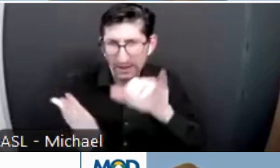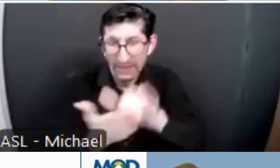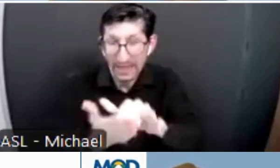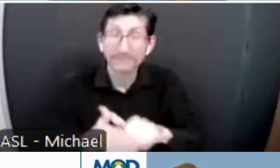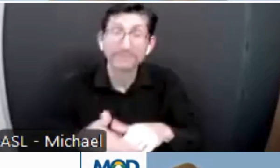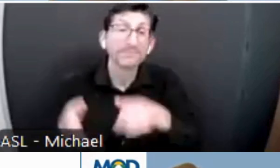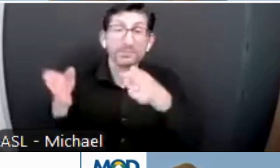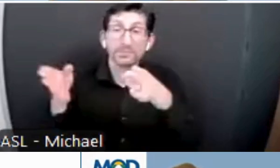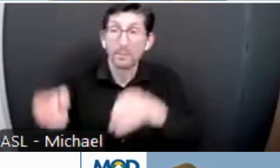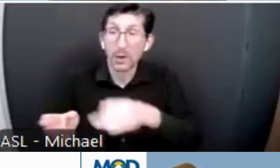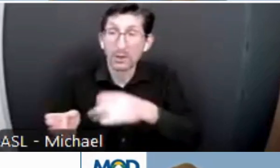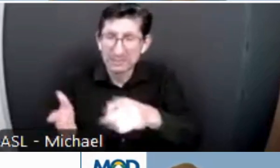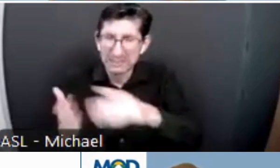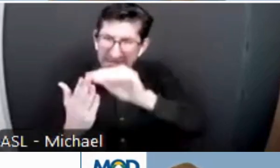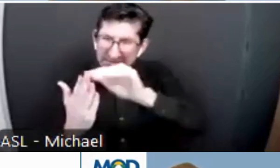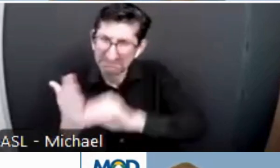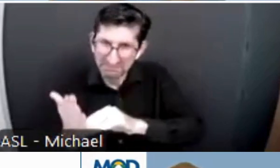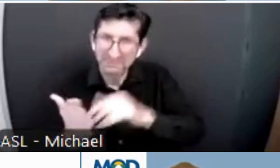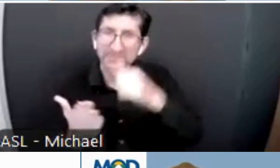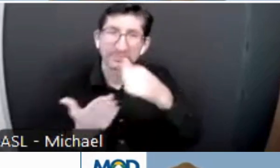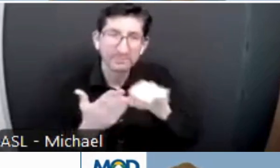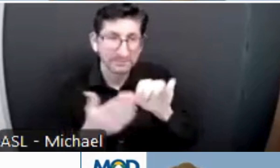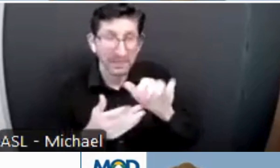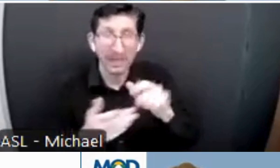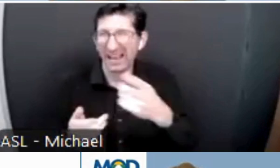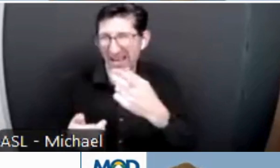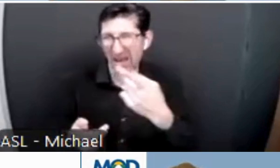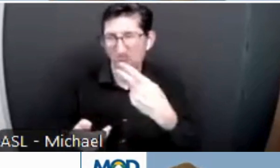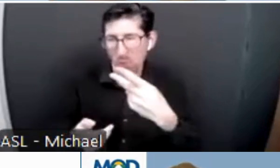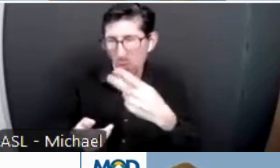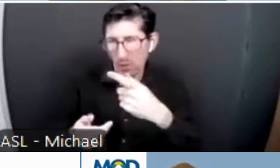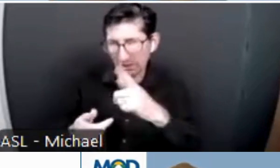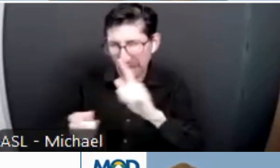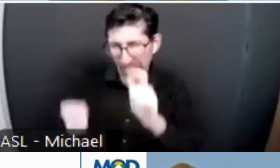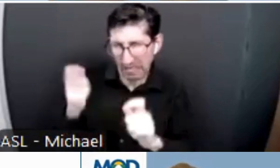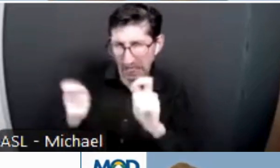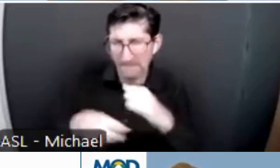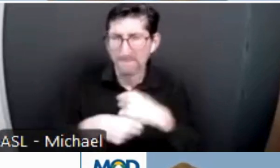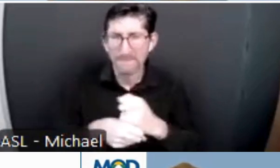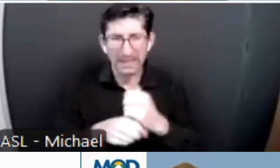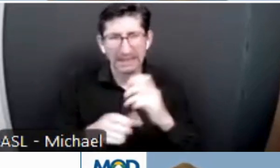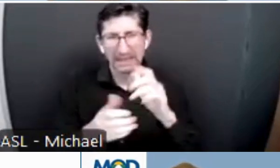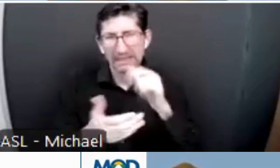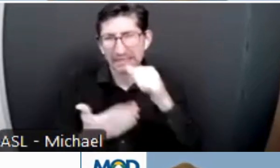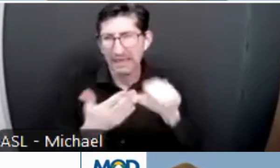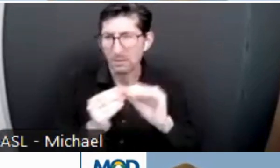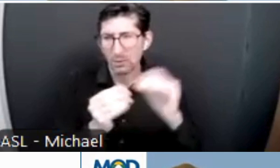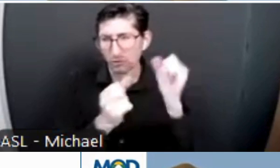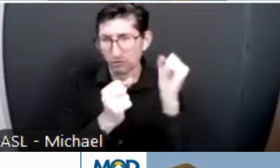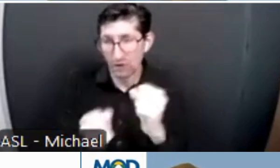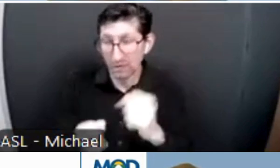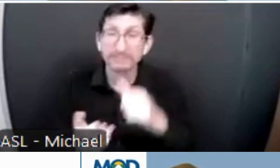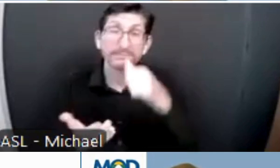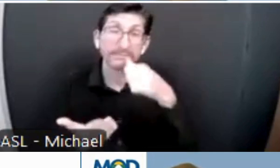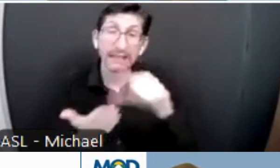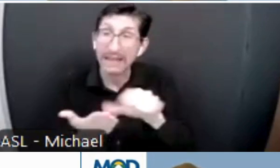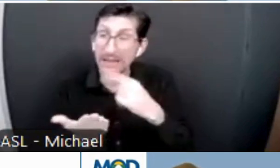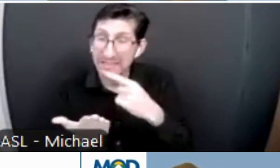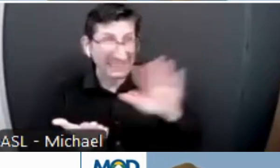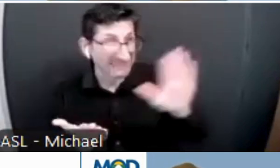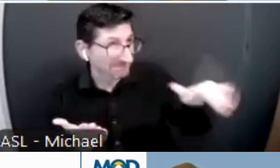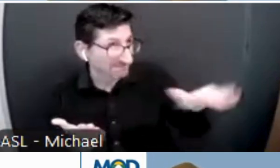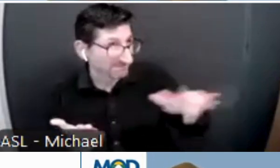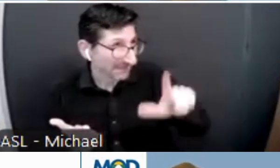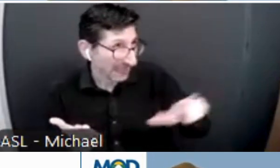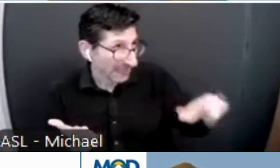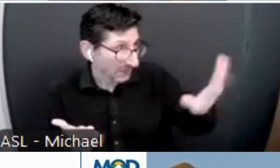this reasonable modification request, and we're going to work together to make it stronger. It says, landlord, I have a disability. I need